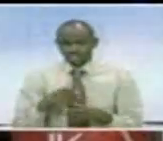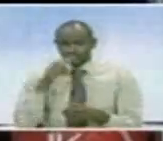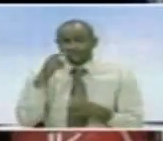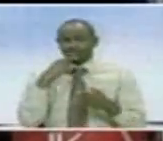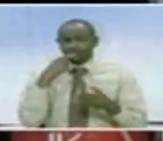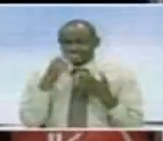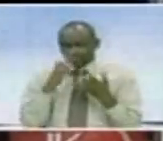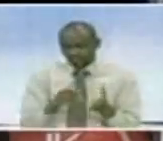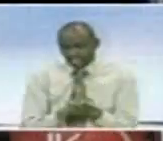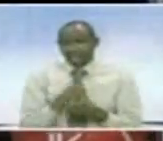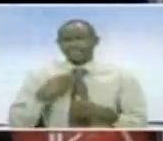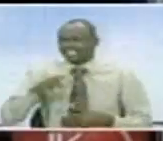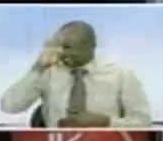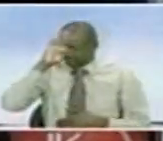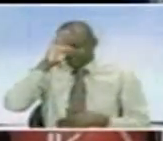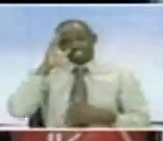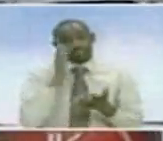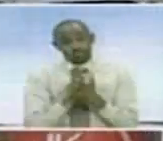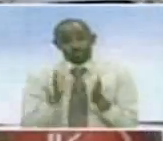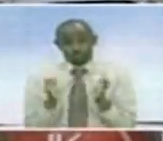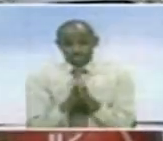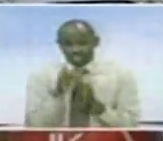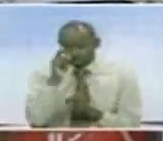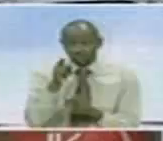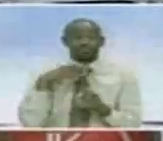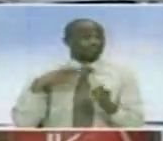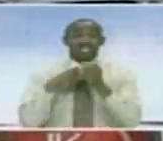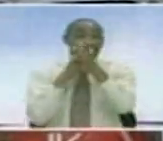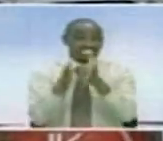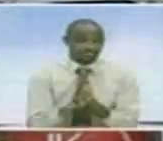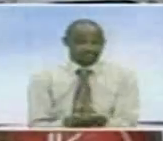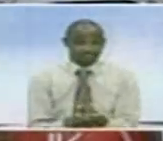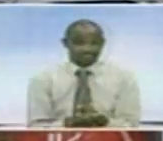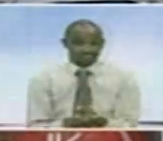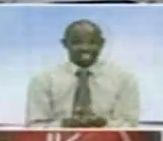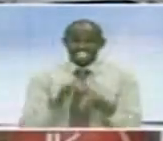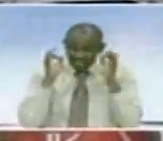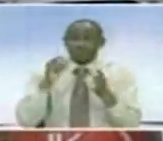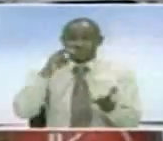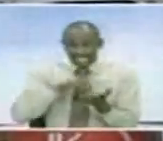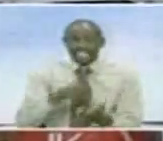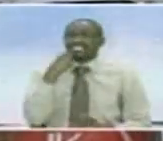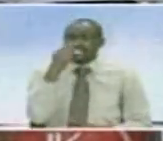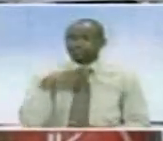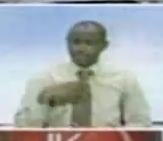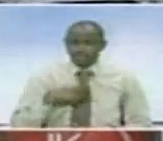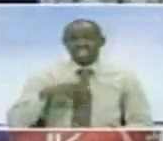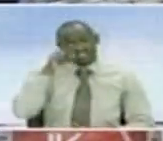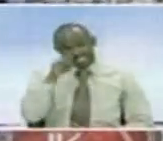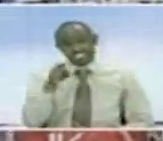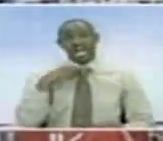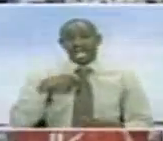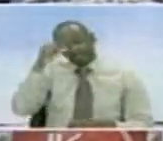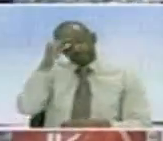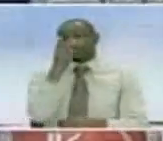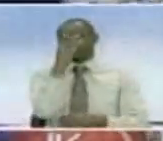trying to say? You're disappointed? I'm very disappointed, especially in those in leadership. If you stand and tell people that this is a government